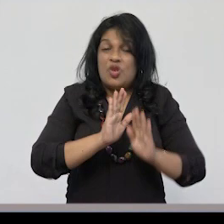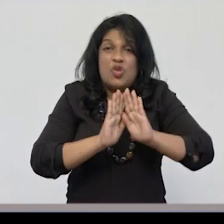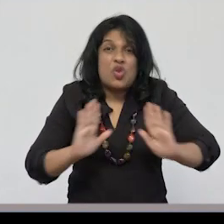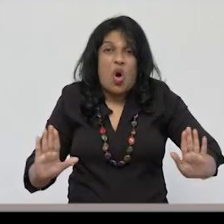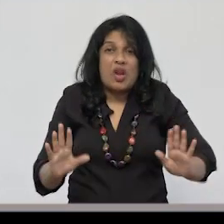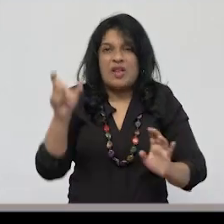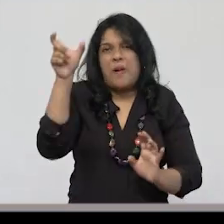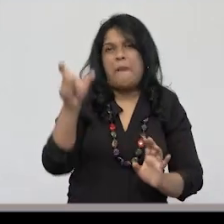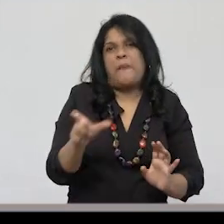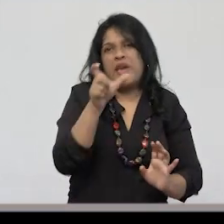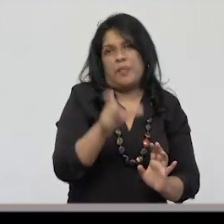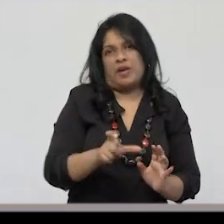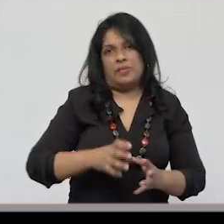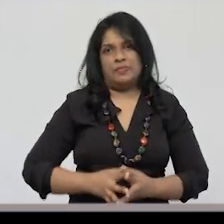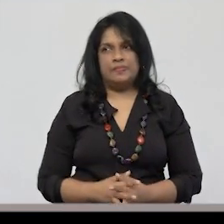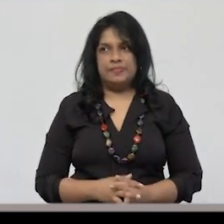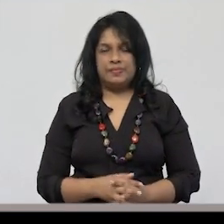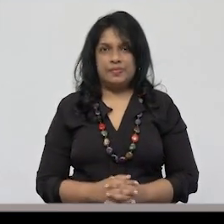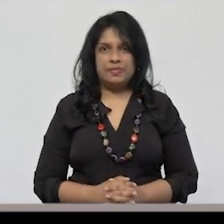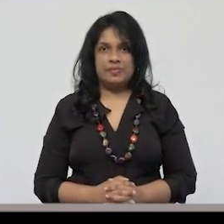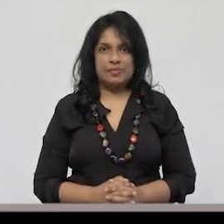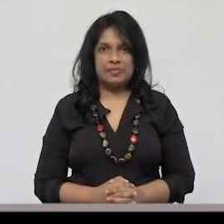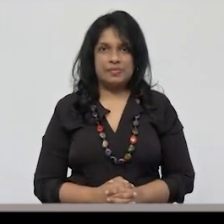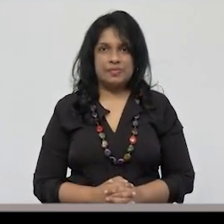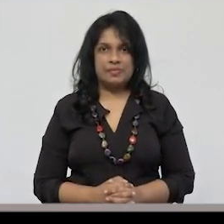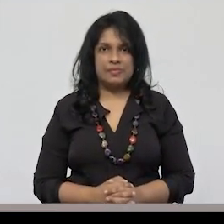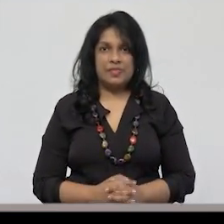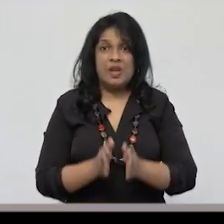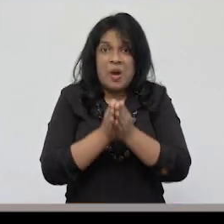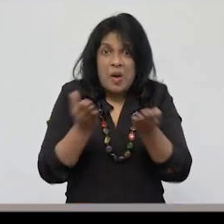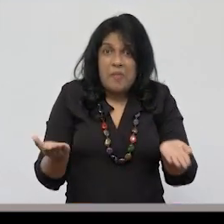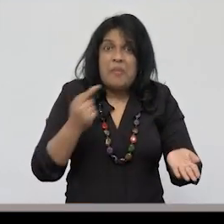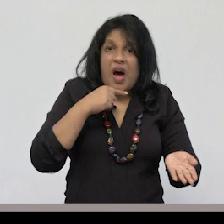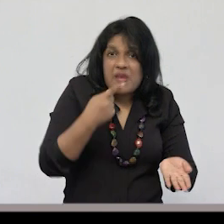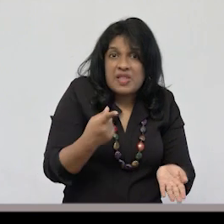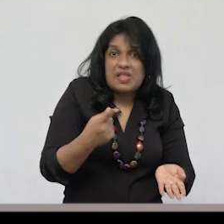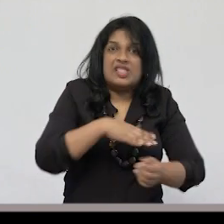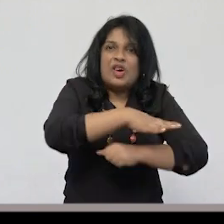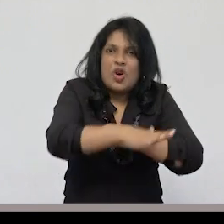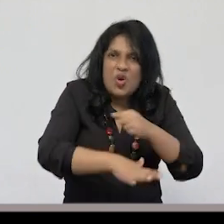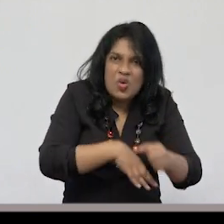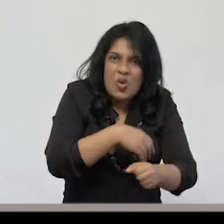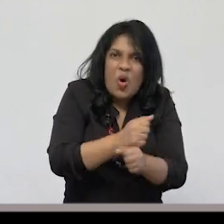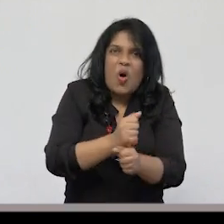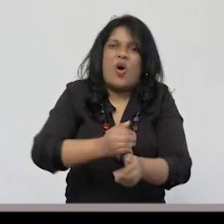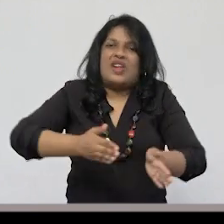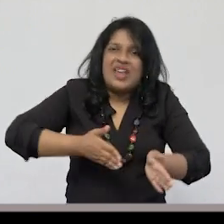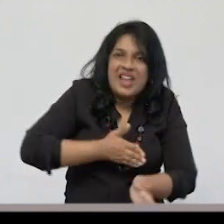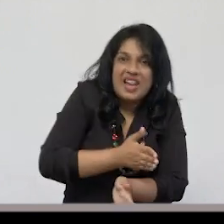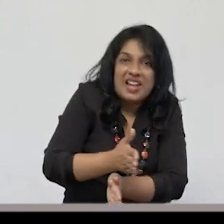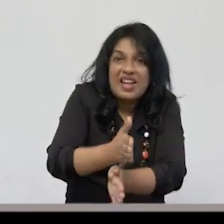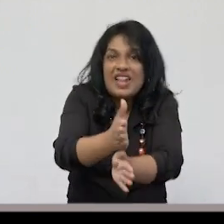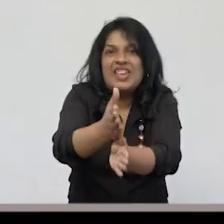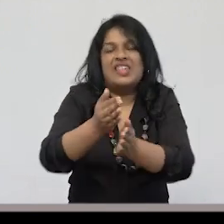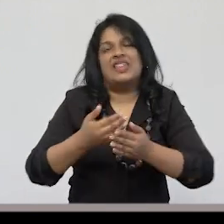do it. Proverbs 20:24 says, the Lord directs our steps. So why try to understand everything along the way? Some of you